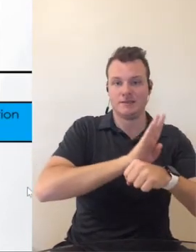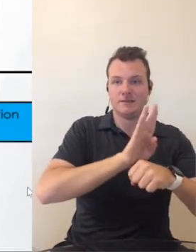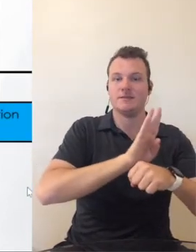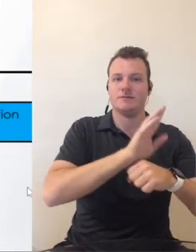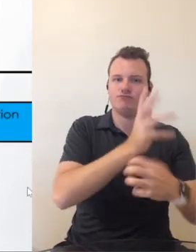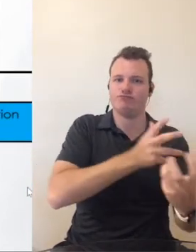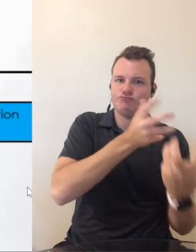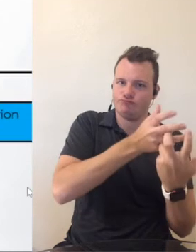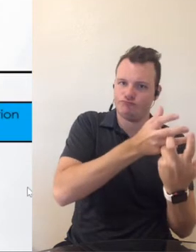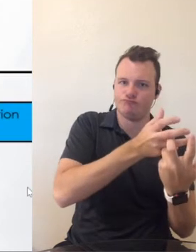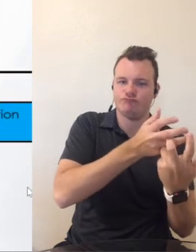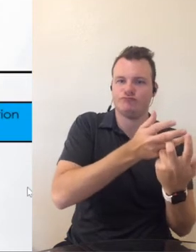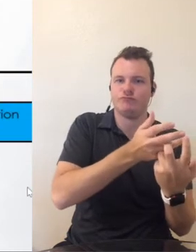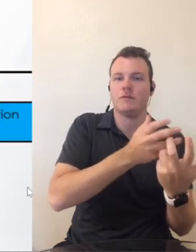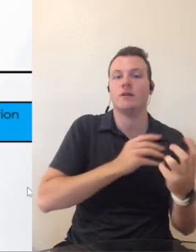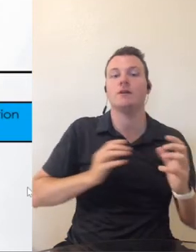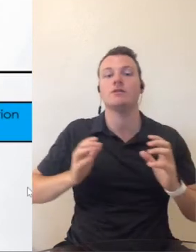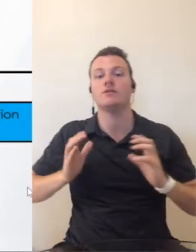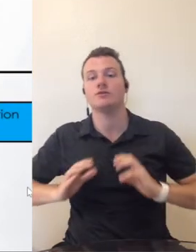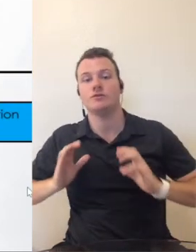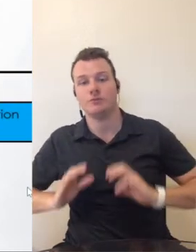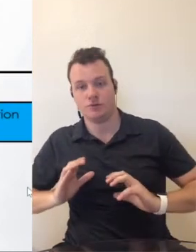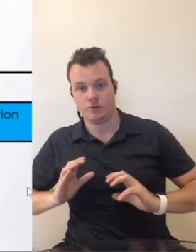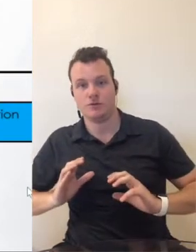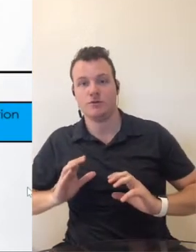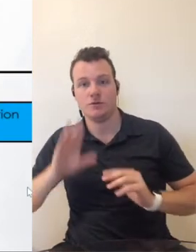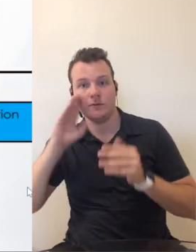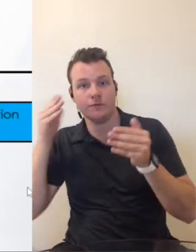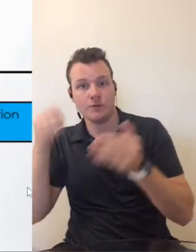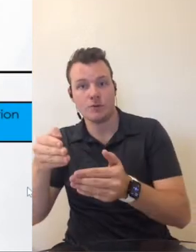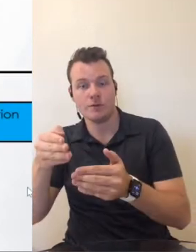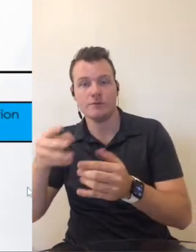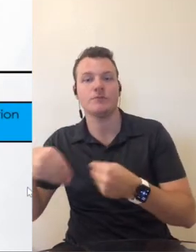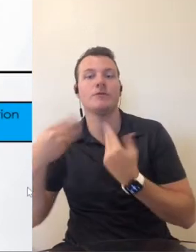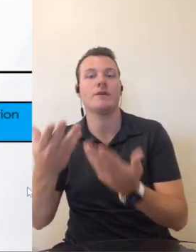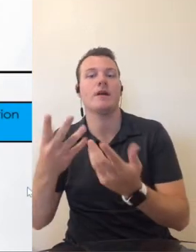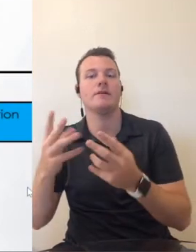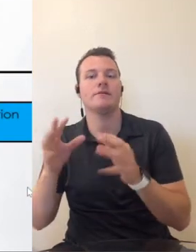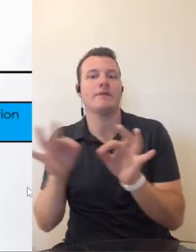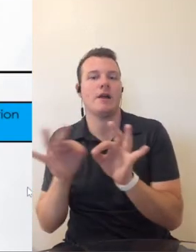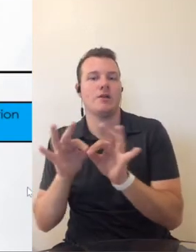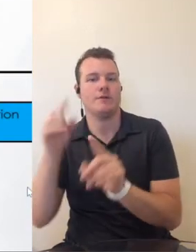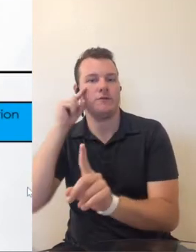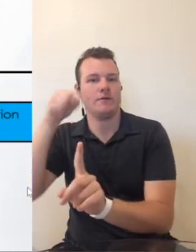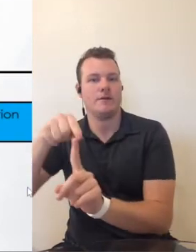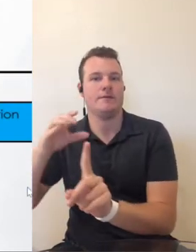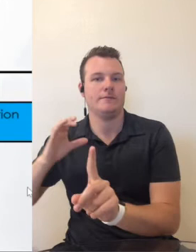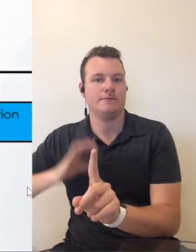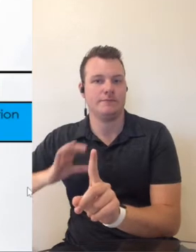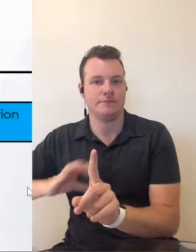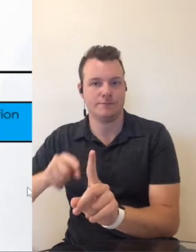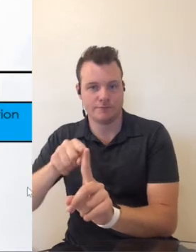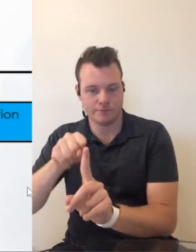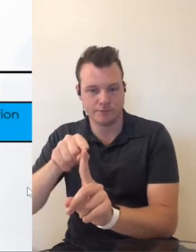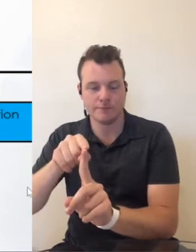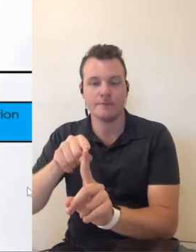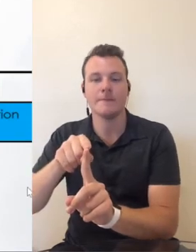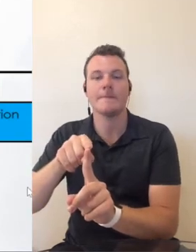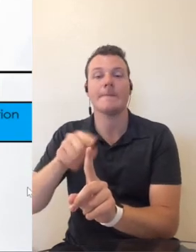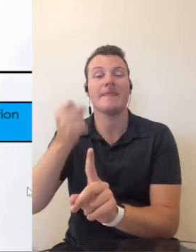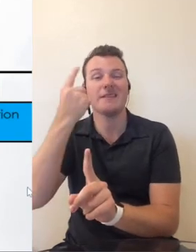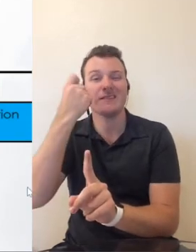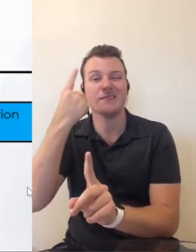itself, and the consumer-oriented has to do with providing the value to the consumer, and because of